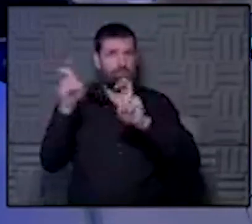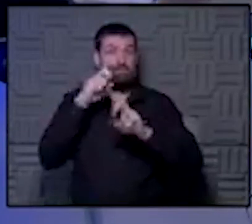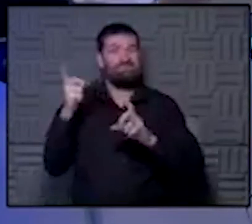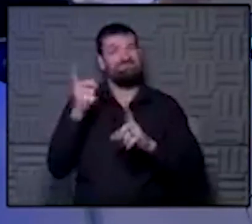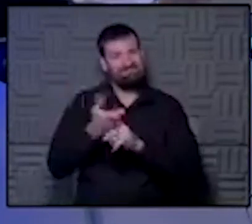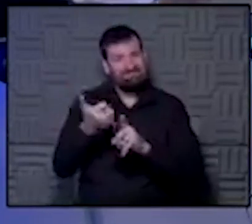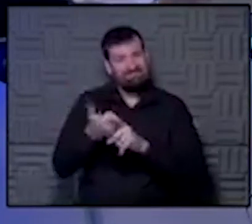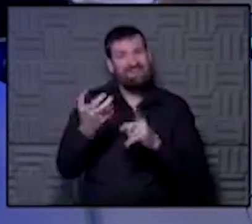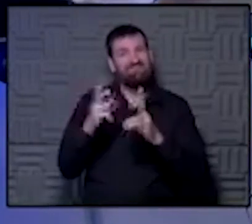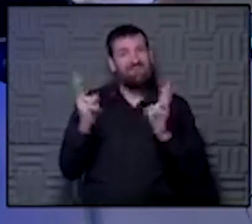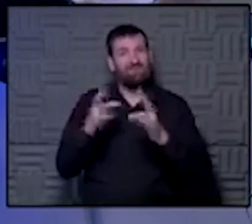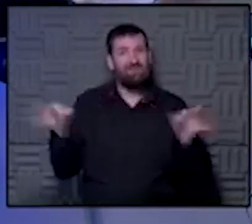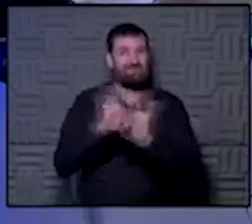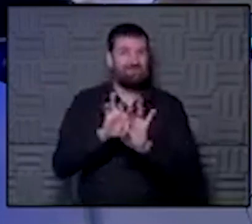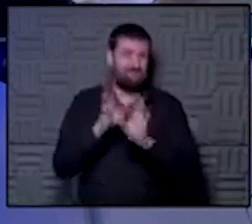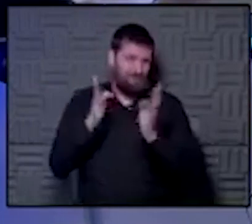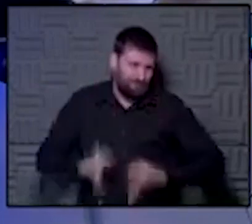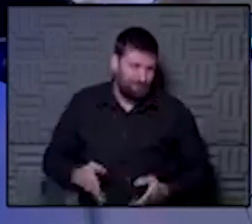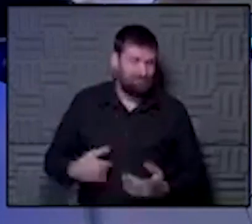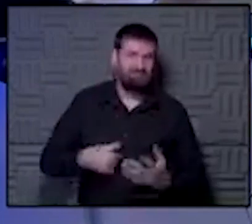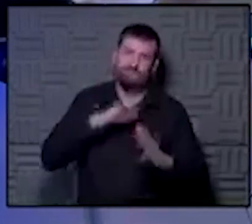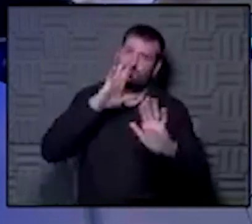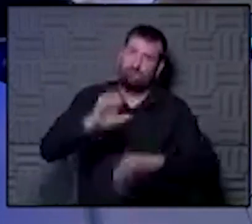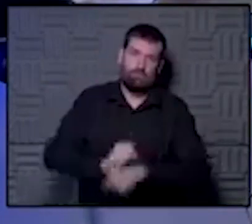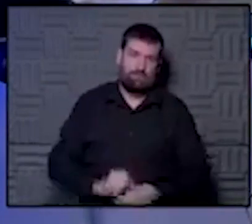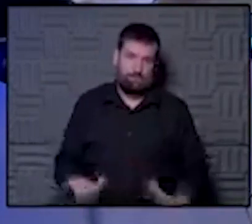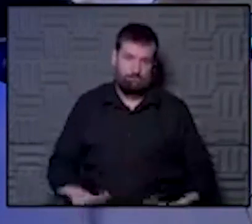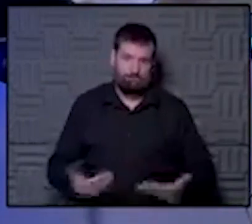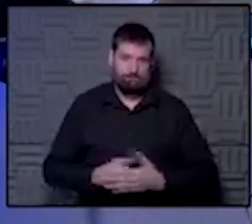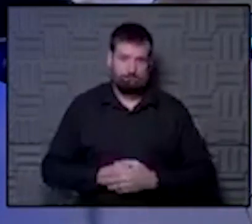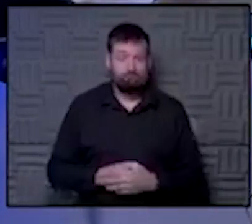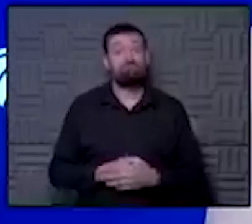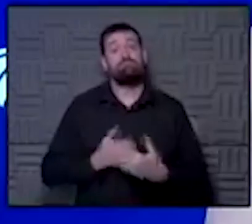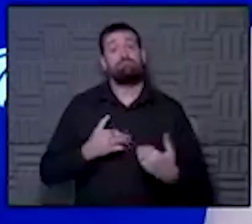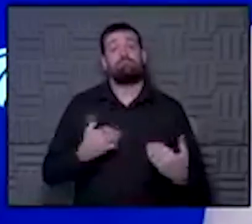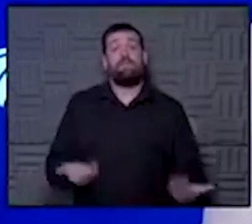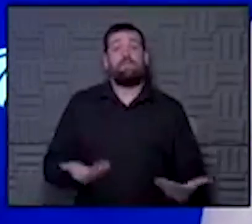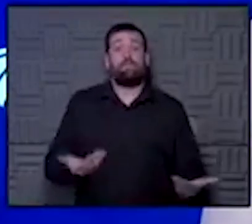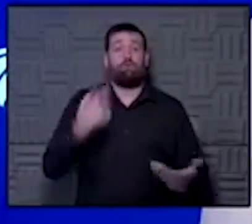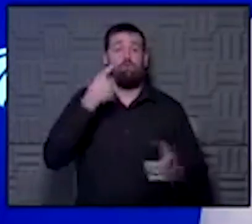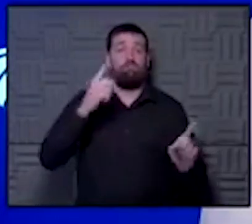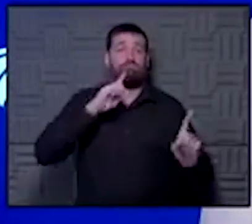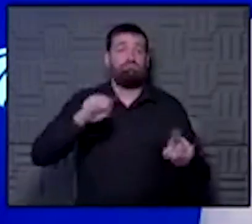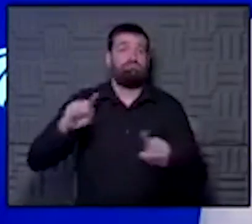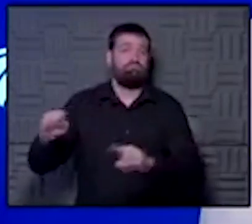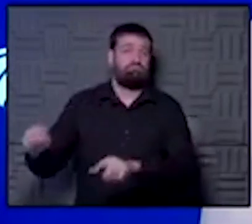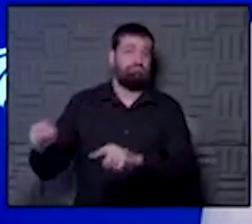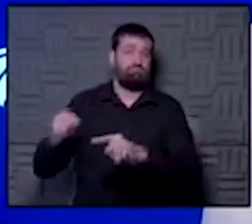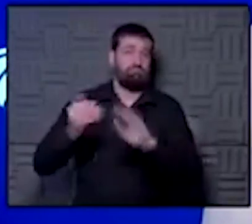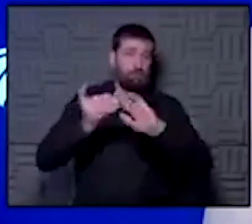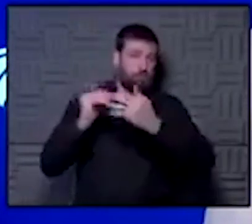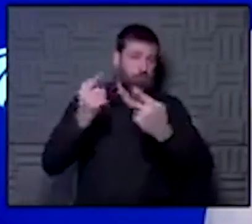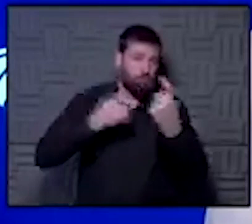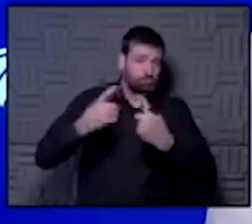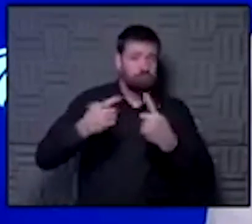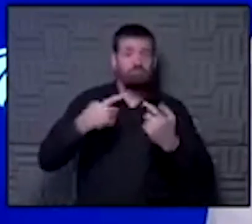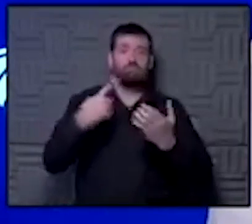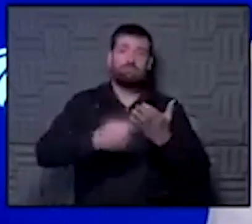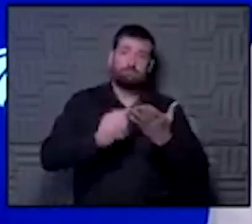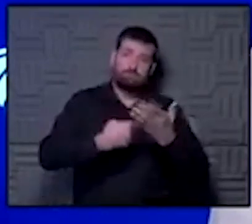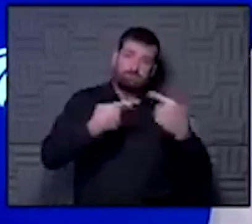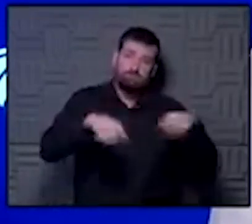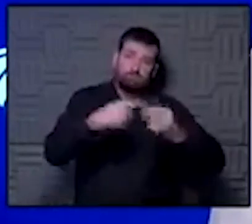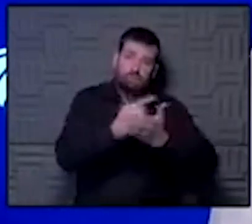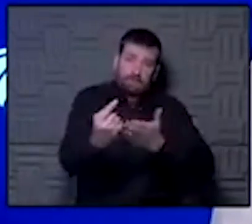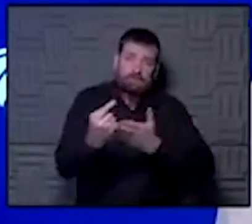important person who does a great job for us, so thank you. And we're here to answer your questions that have come in. Sometimes these questions come in through the week, and